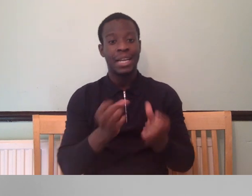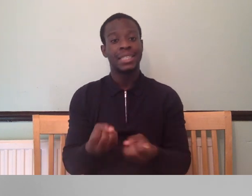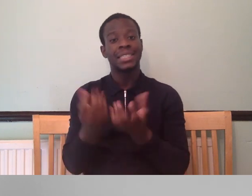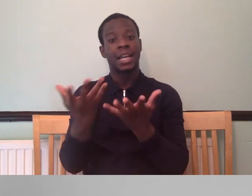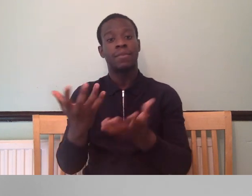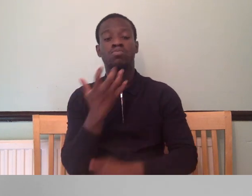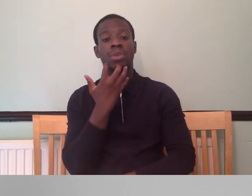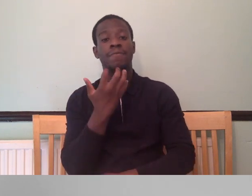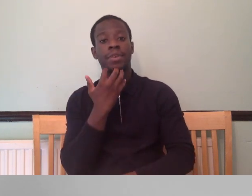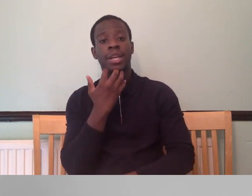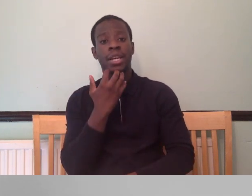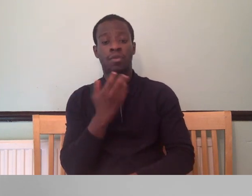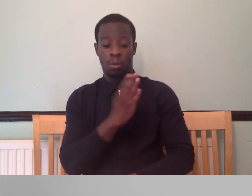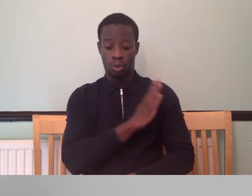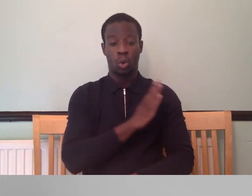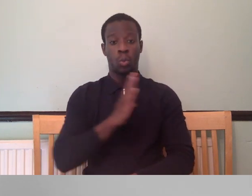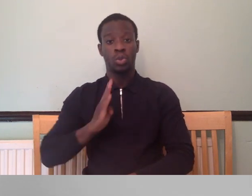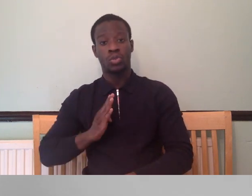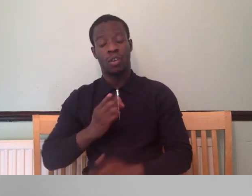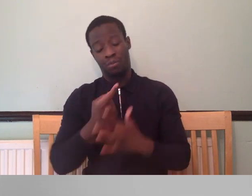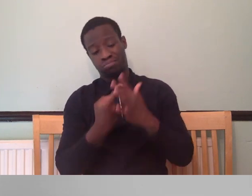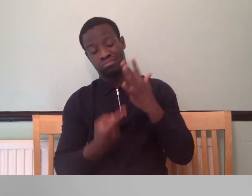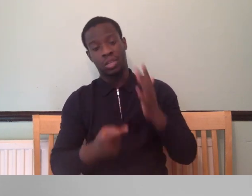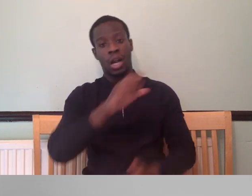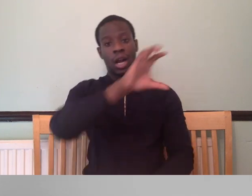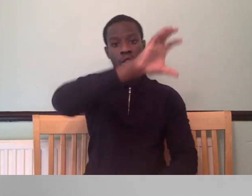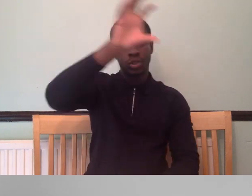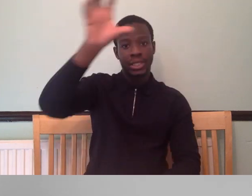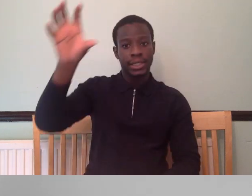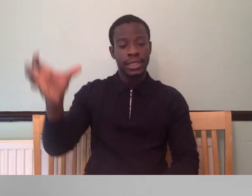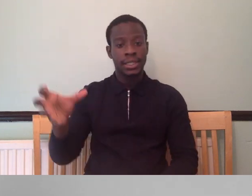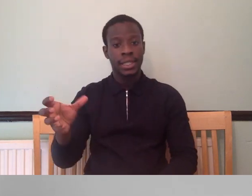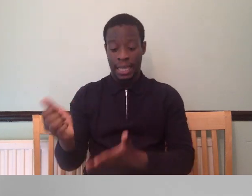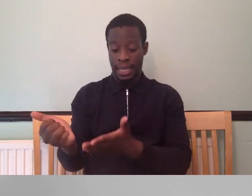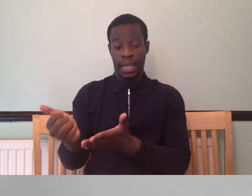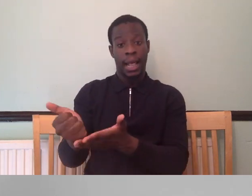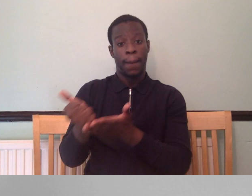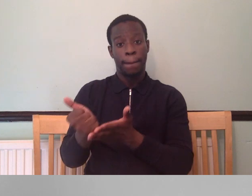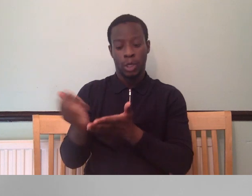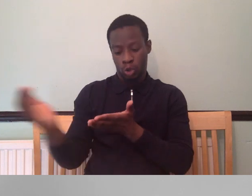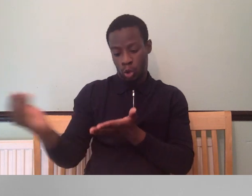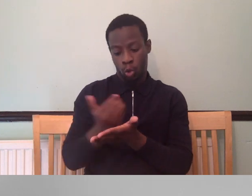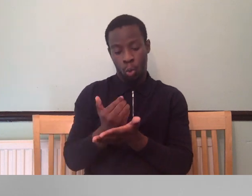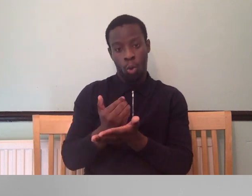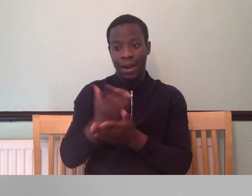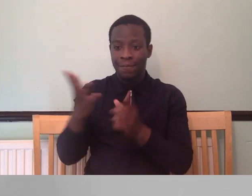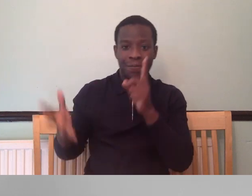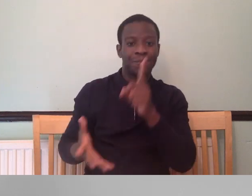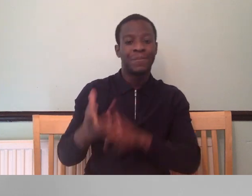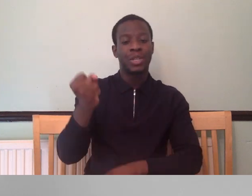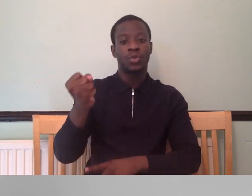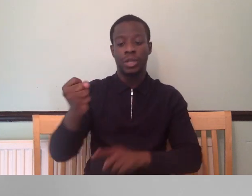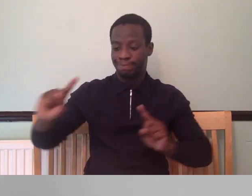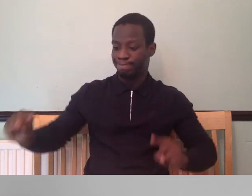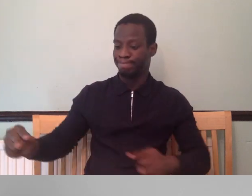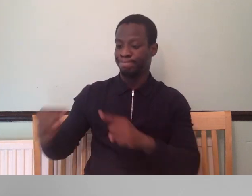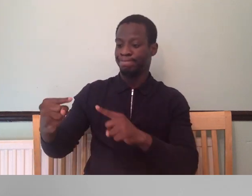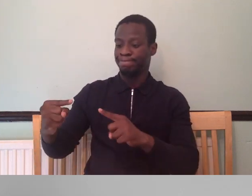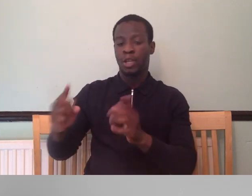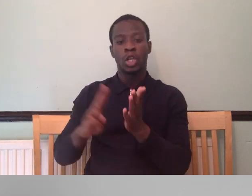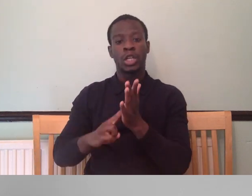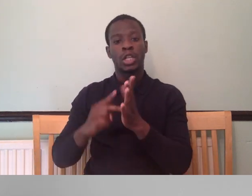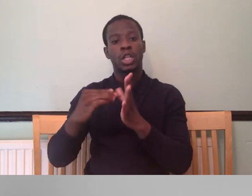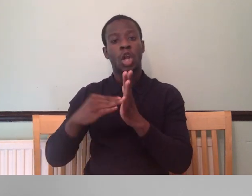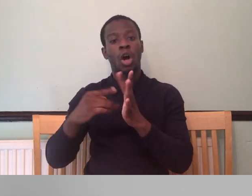sacrifice and bravery from soldiers of many nations, which helped secure a great victory over the dark forces of